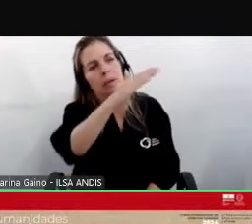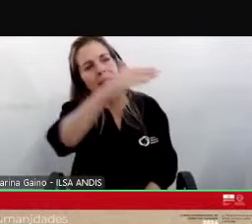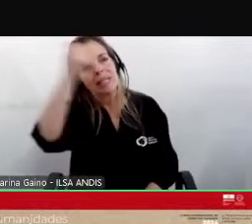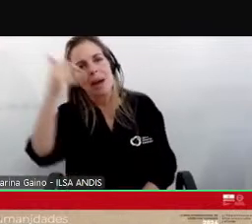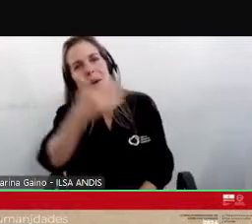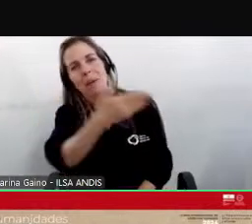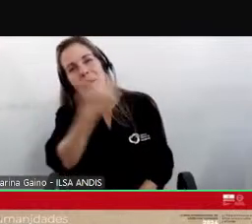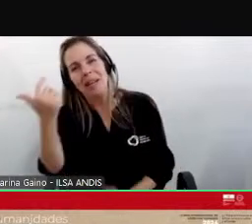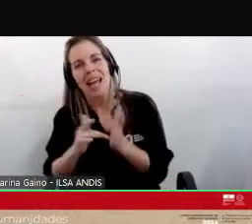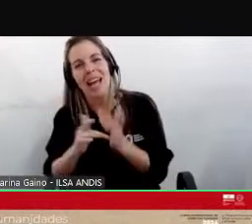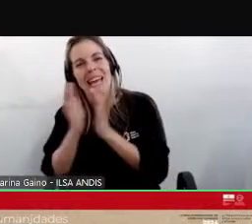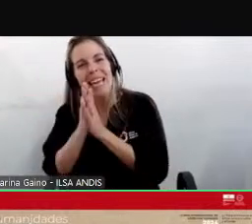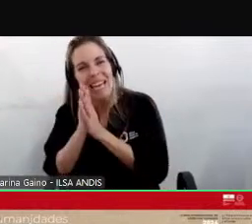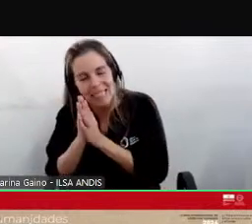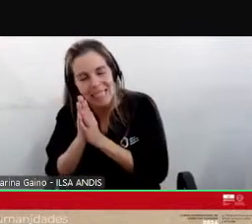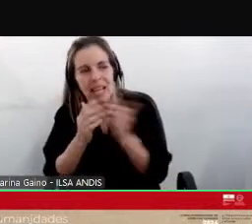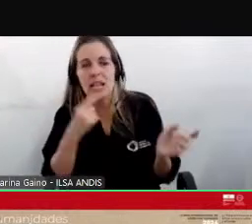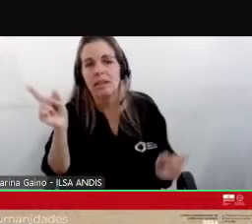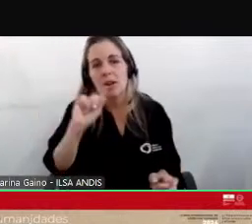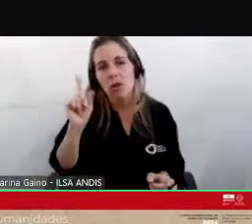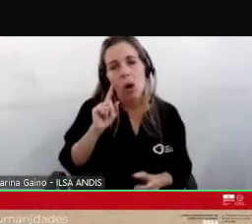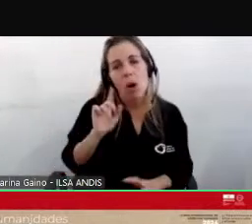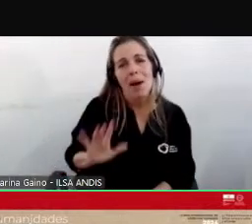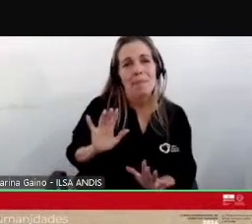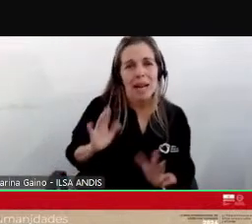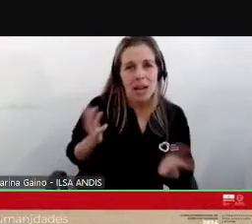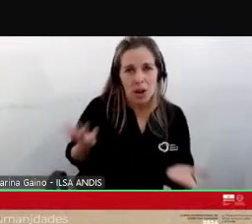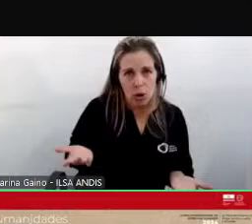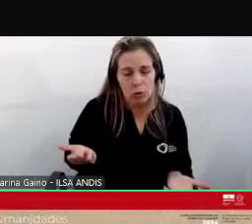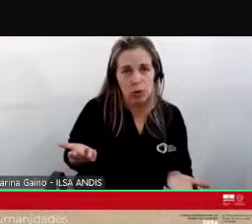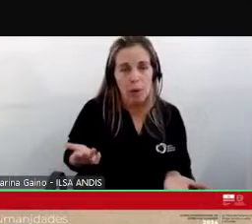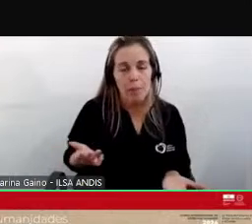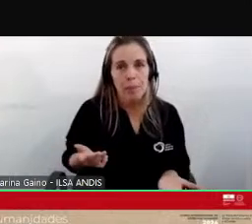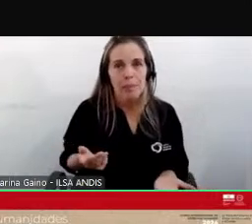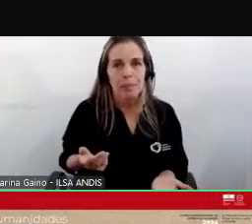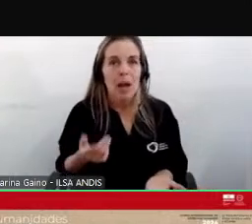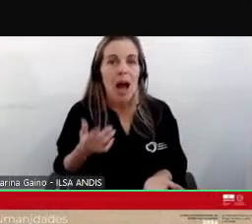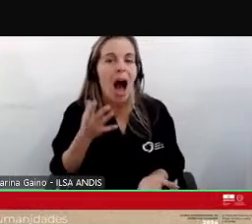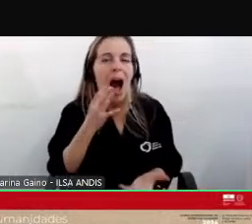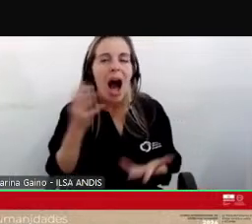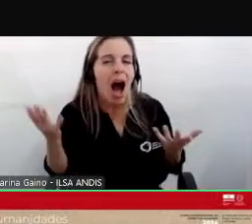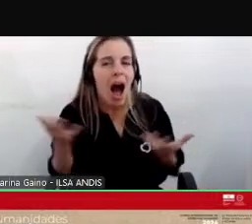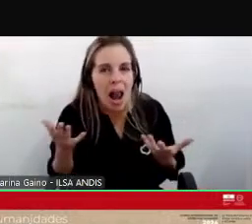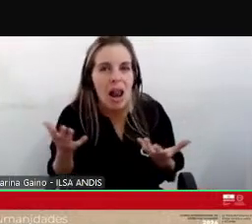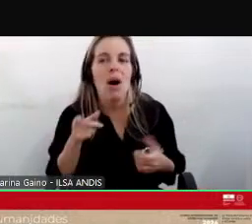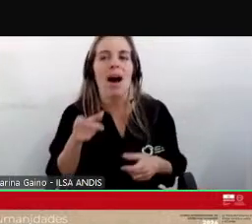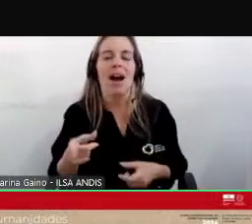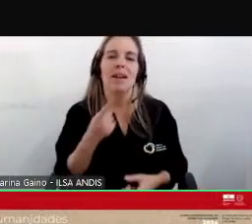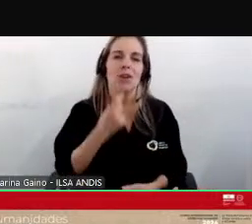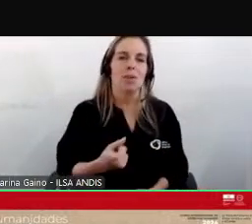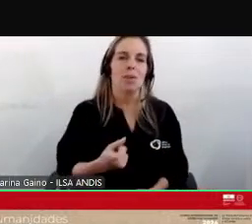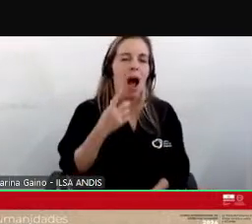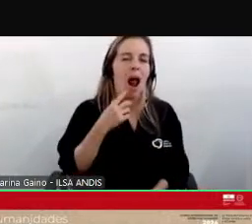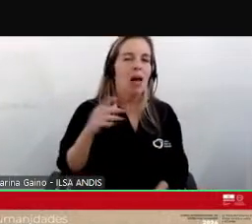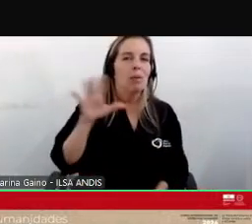That realized this situation was something was wrong here, and notified the